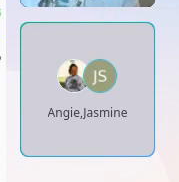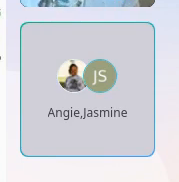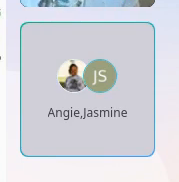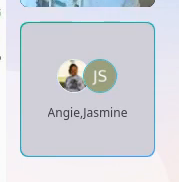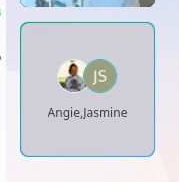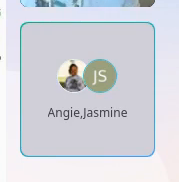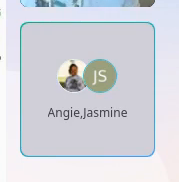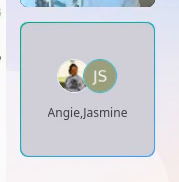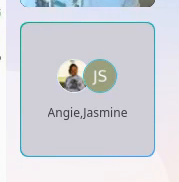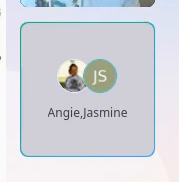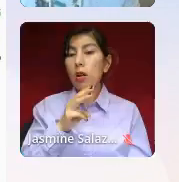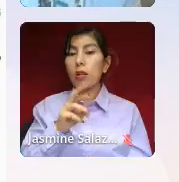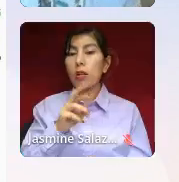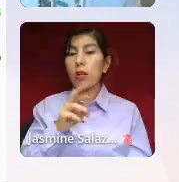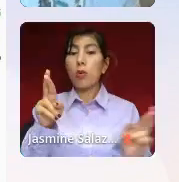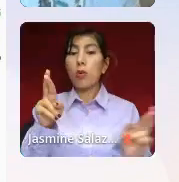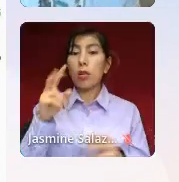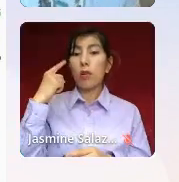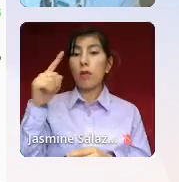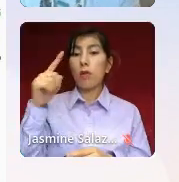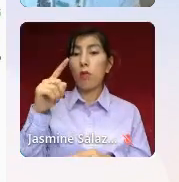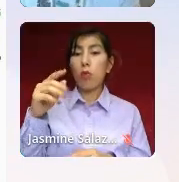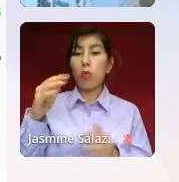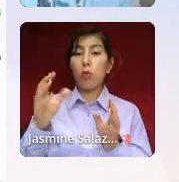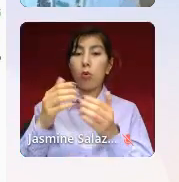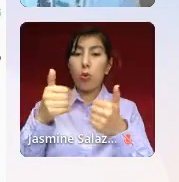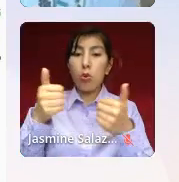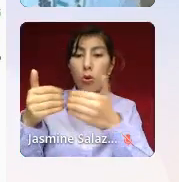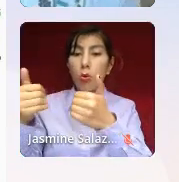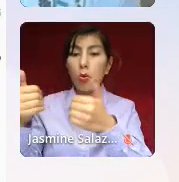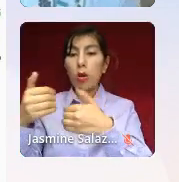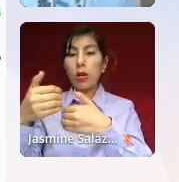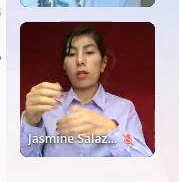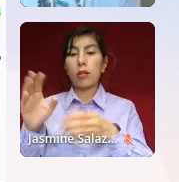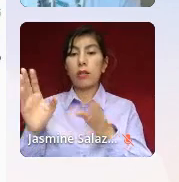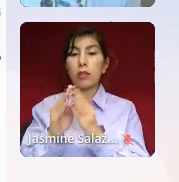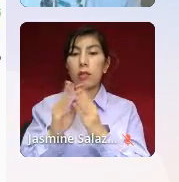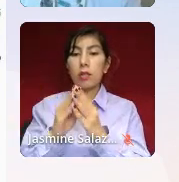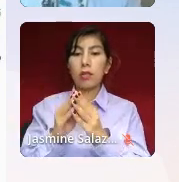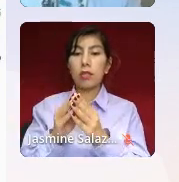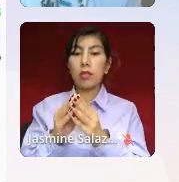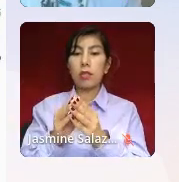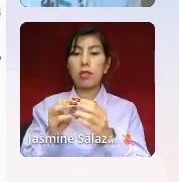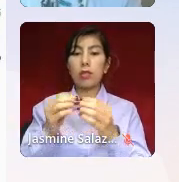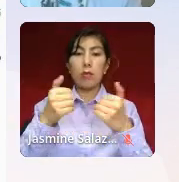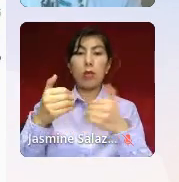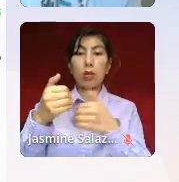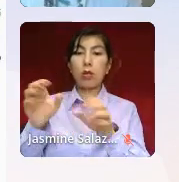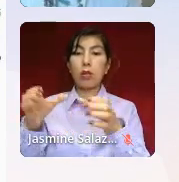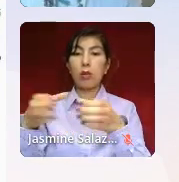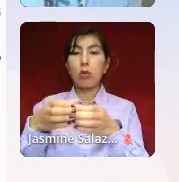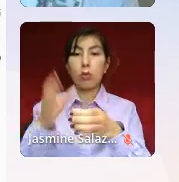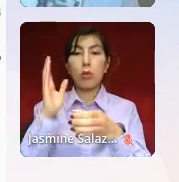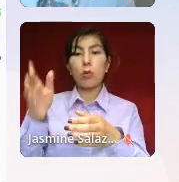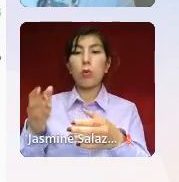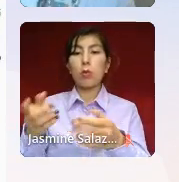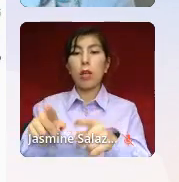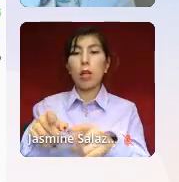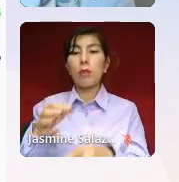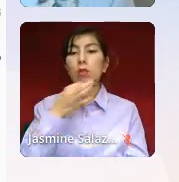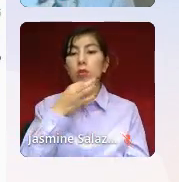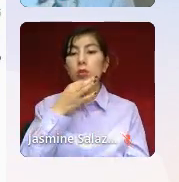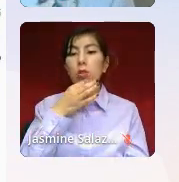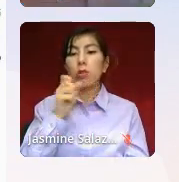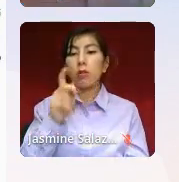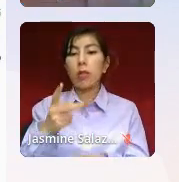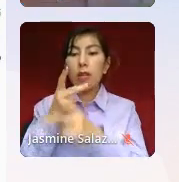ready for the concurrent sessions and breakout groups that will be happening shortly. Okay, take care.